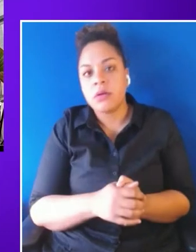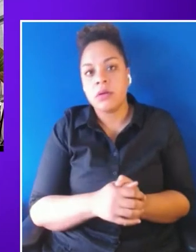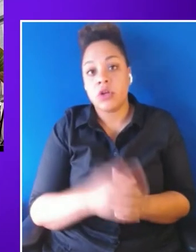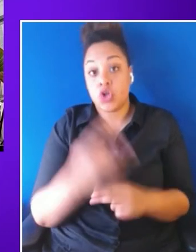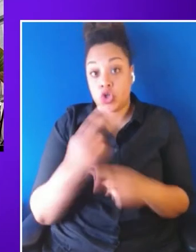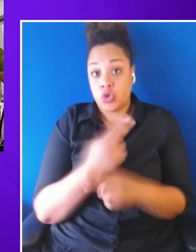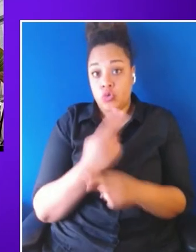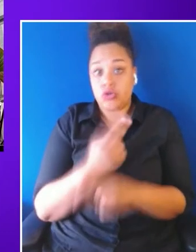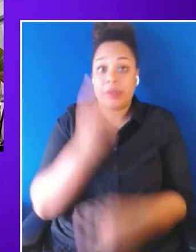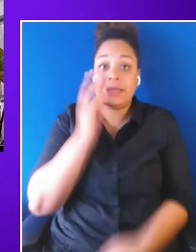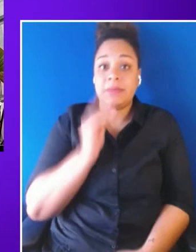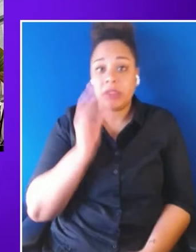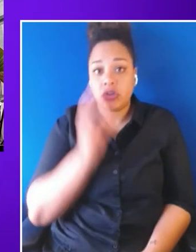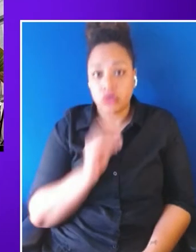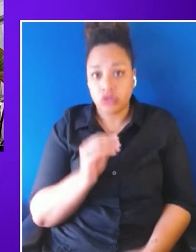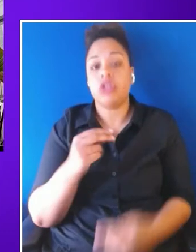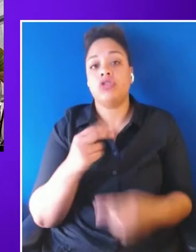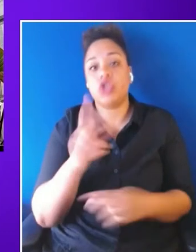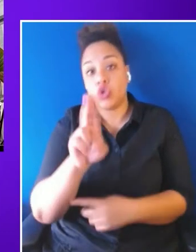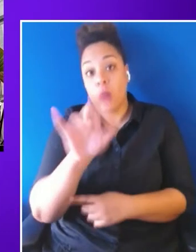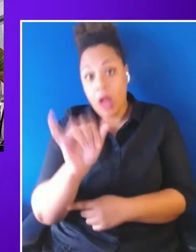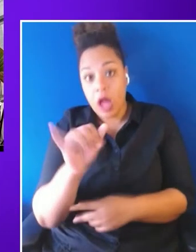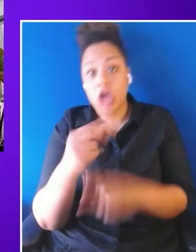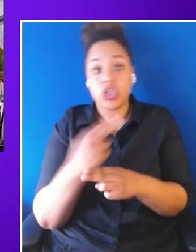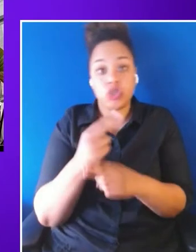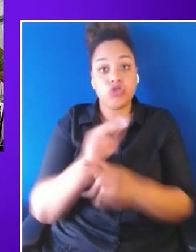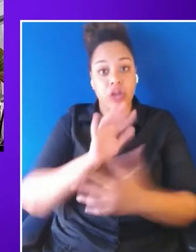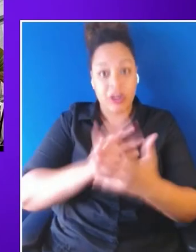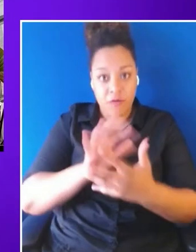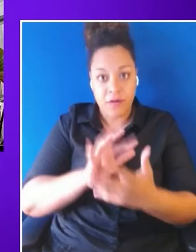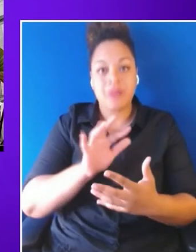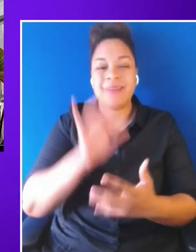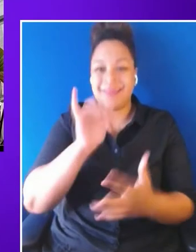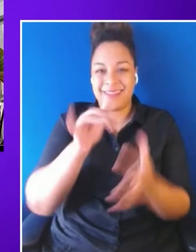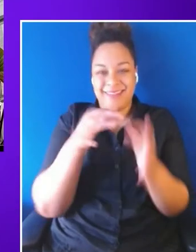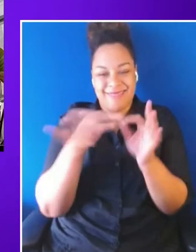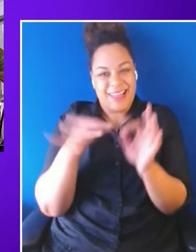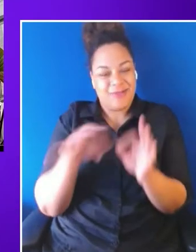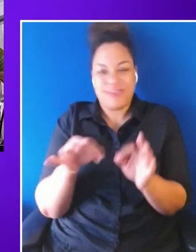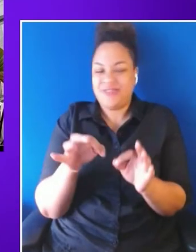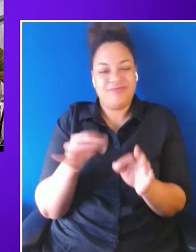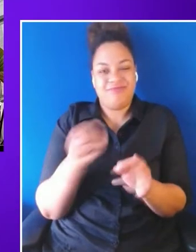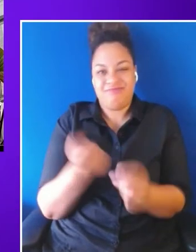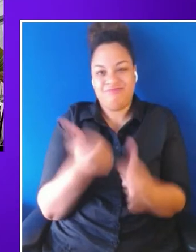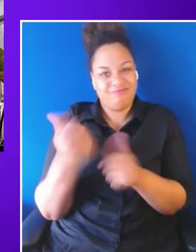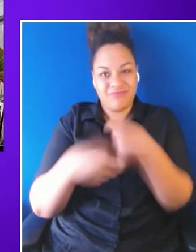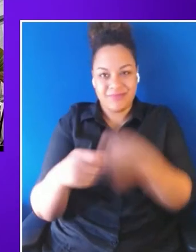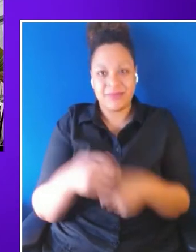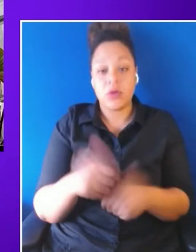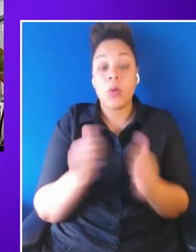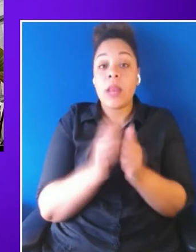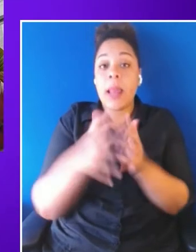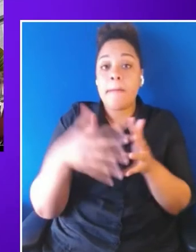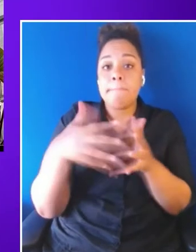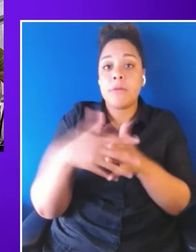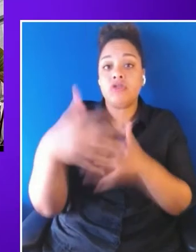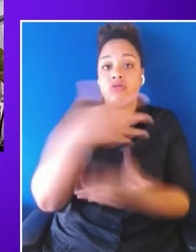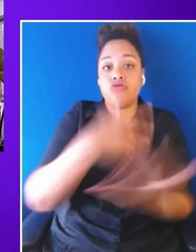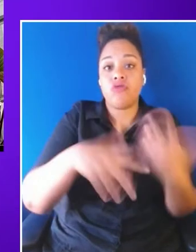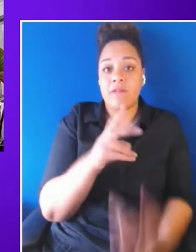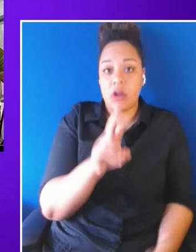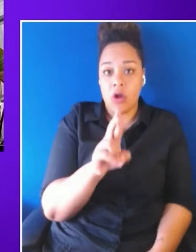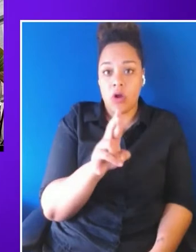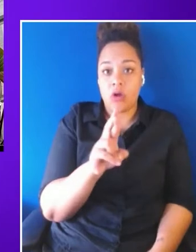and user interface, and I am trying to change that lingo, because in the immersive social VR space, in XR